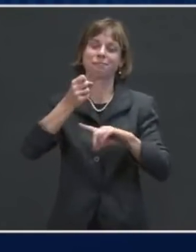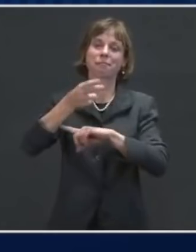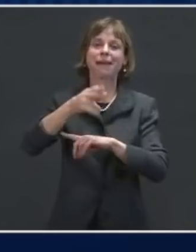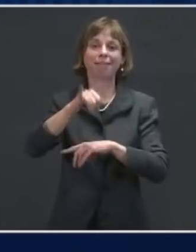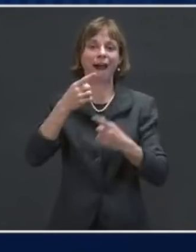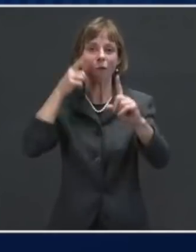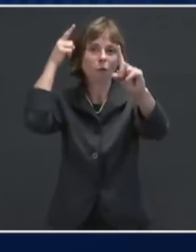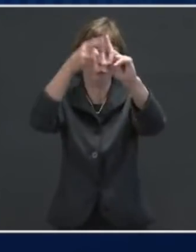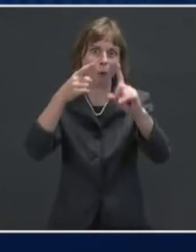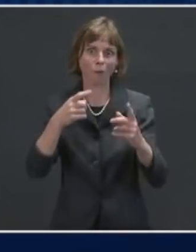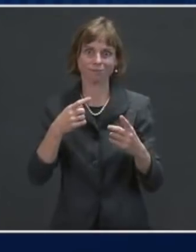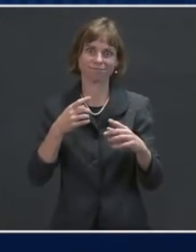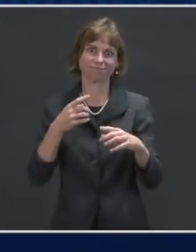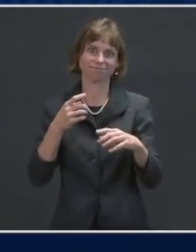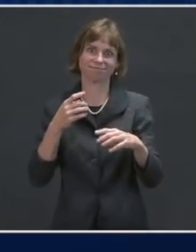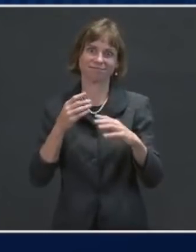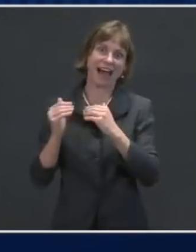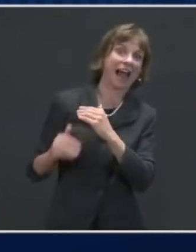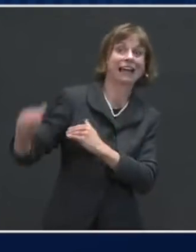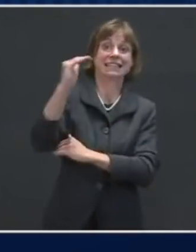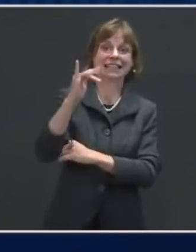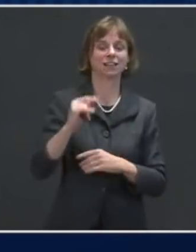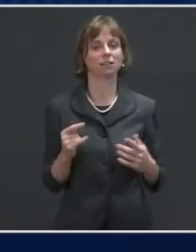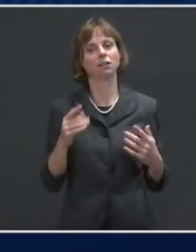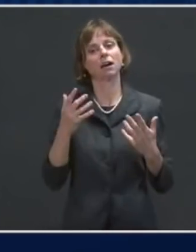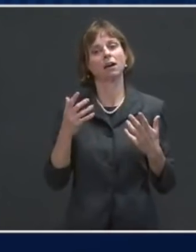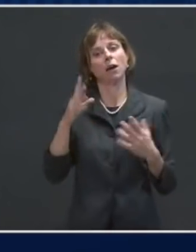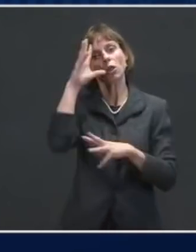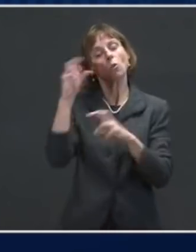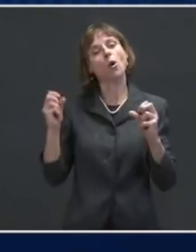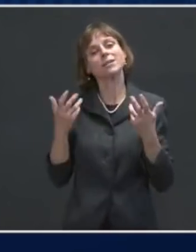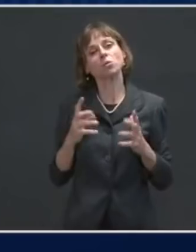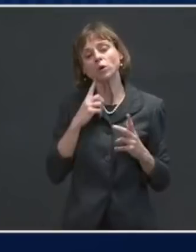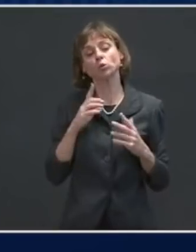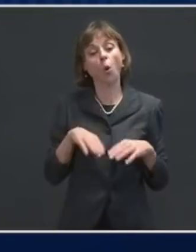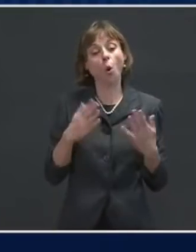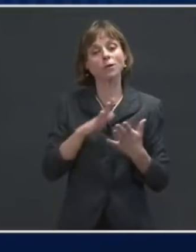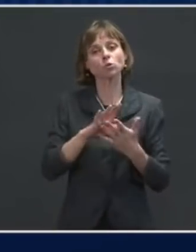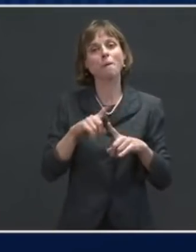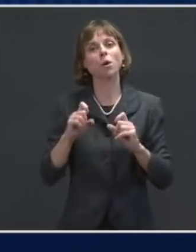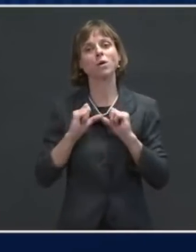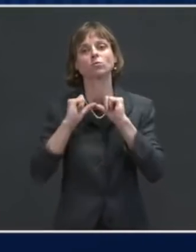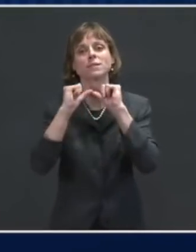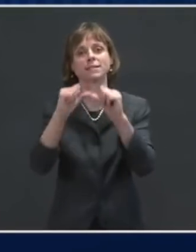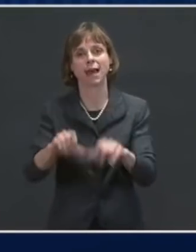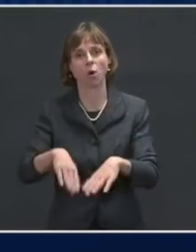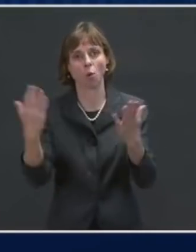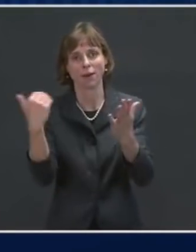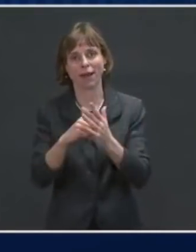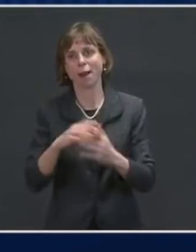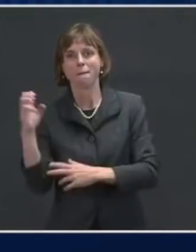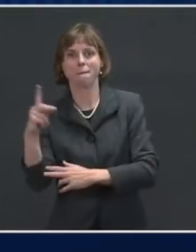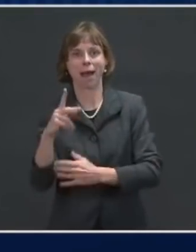Kristen's question, the president wants to not just open schools. He wants them to stay reopened. He wants kids to be back in school learning 5 days a